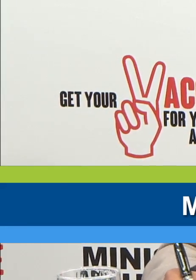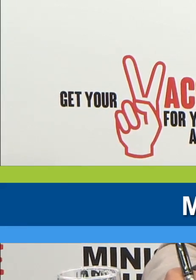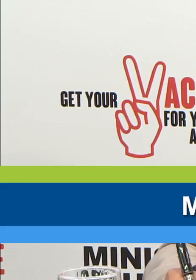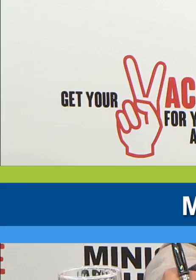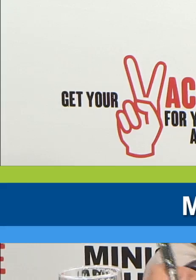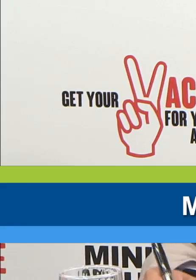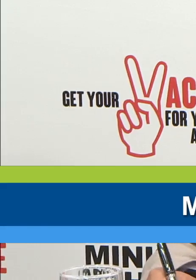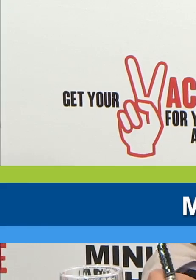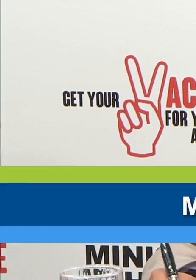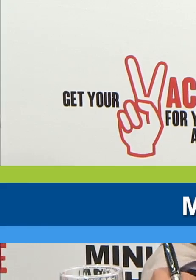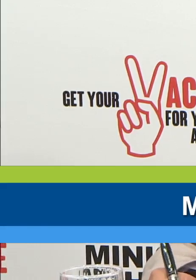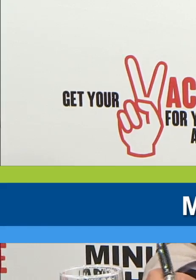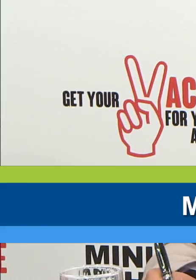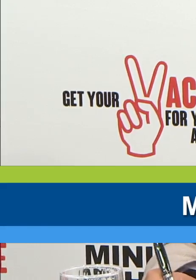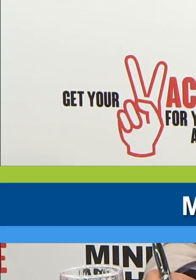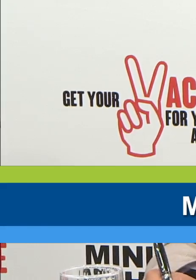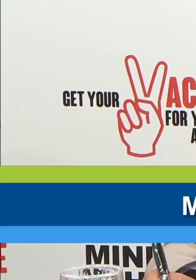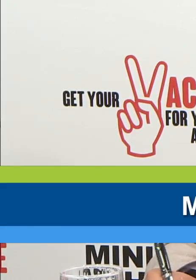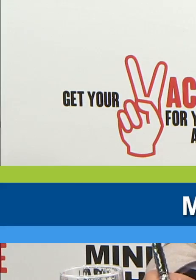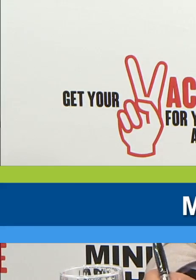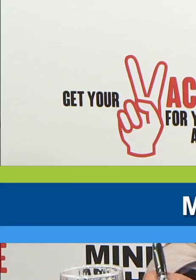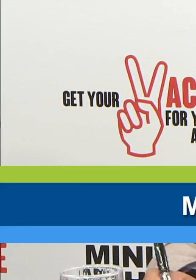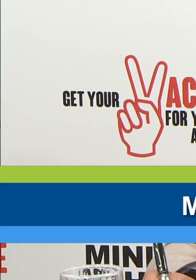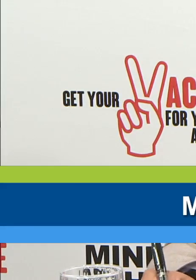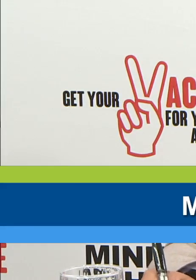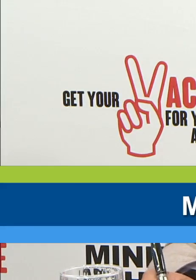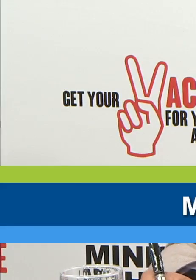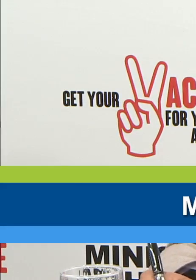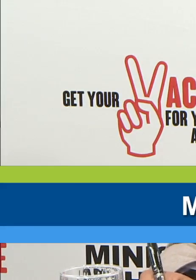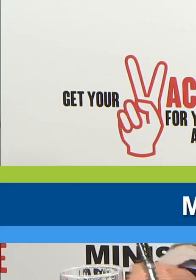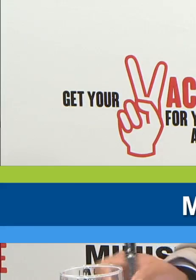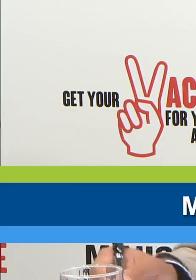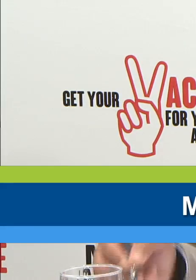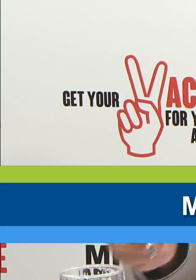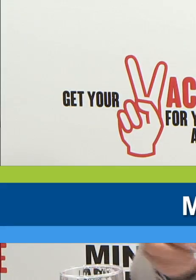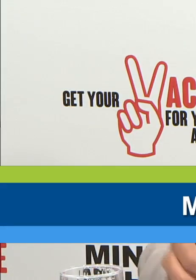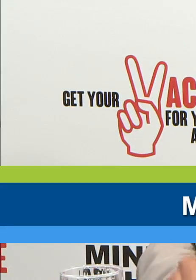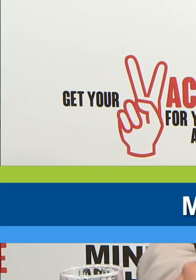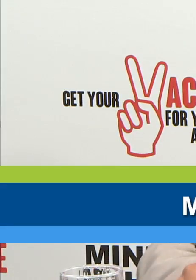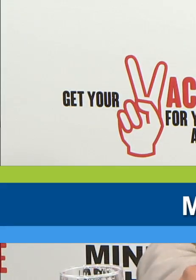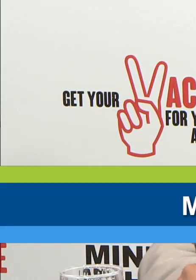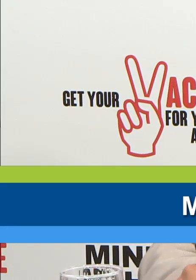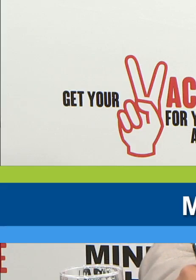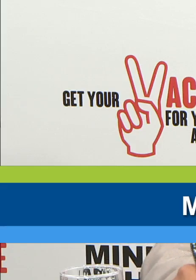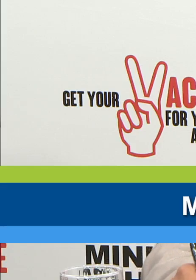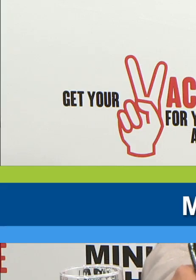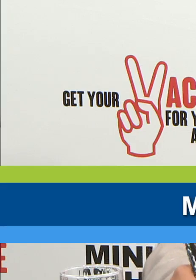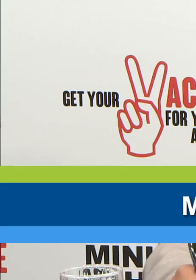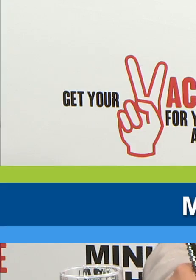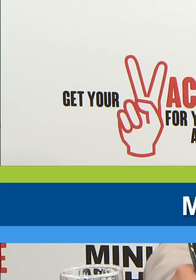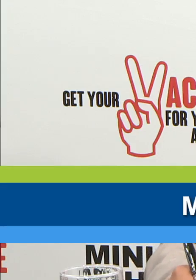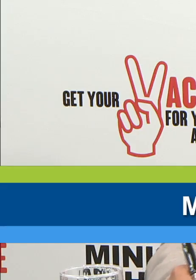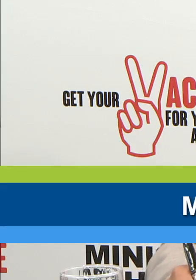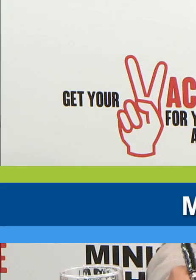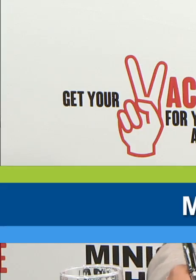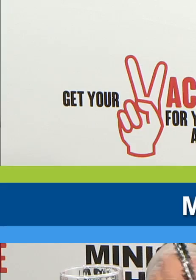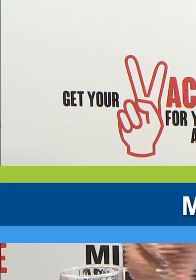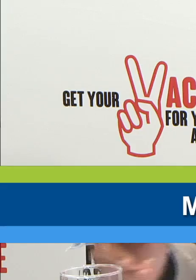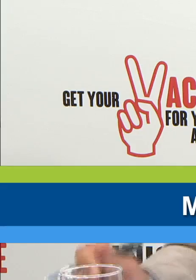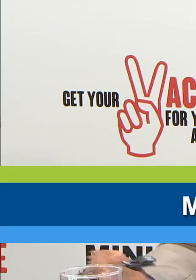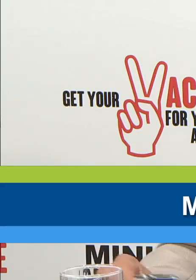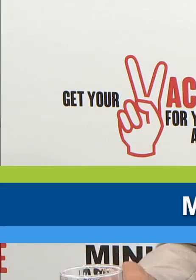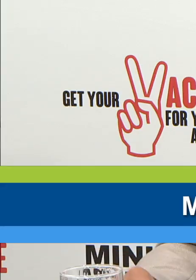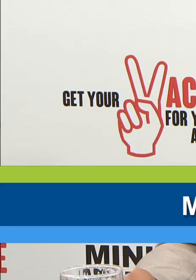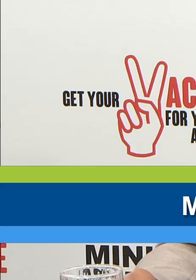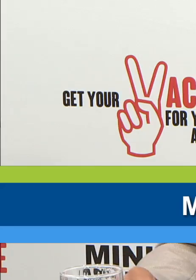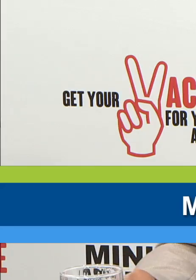find out what are the terms and conditions under which Cuban medical staff is coming into Trinidad if they are vaccinated with Cuba's